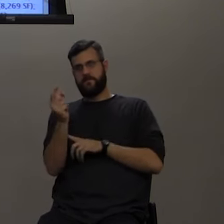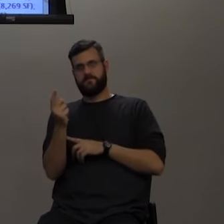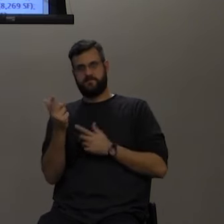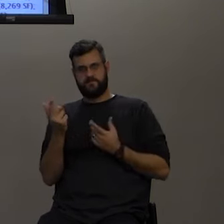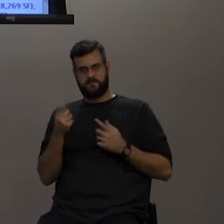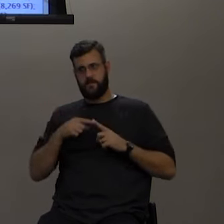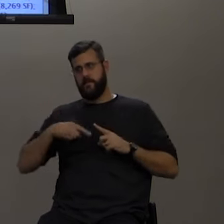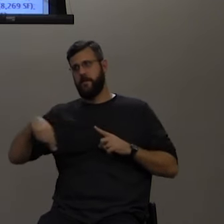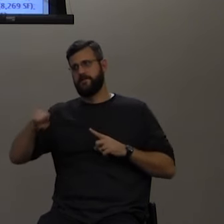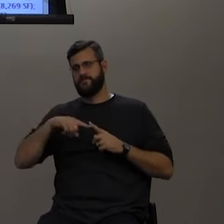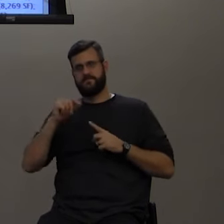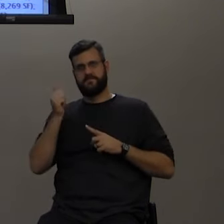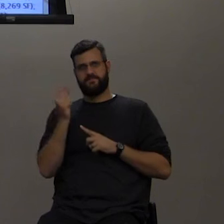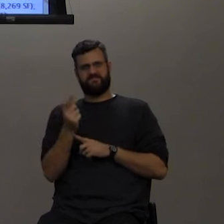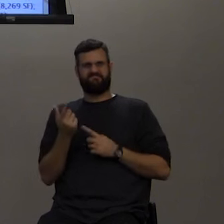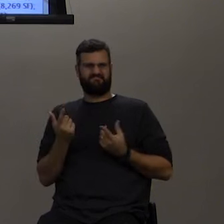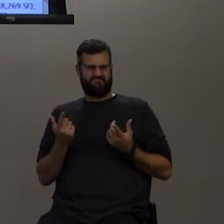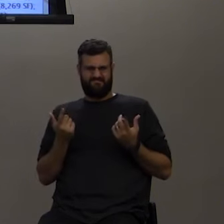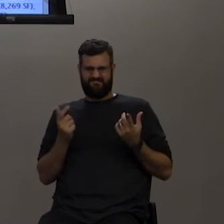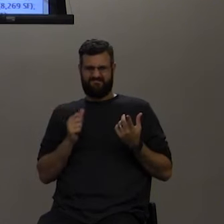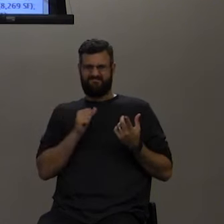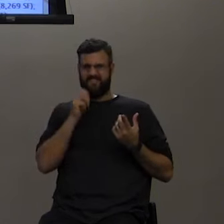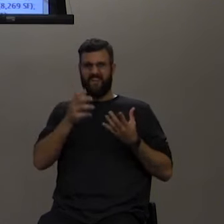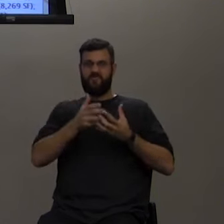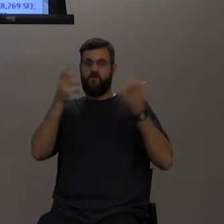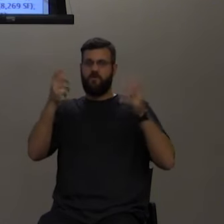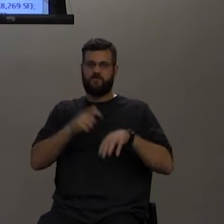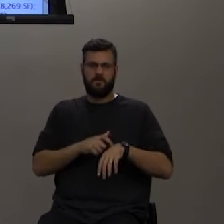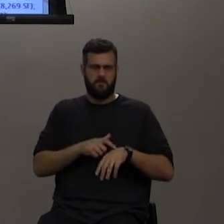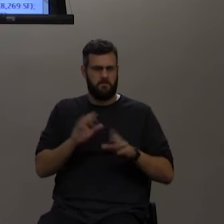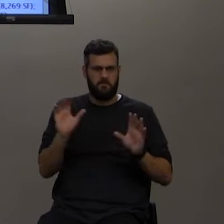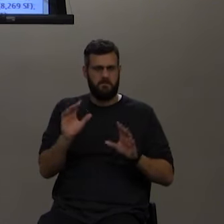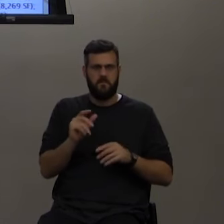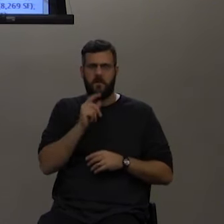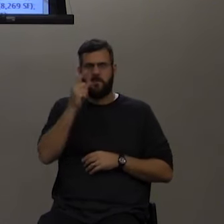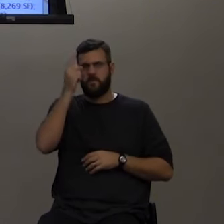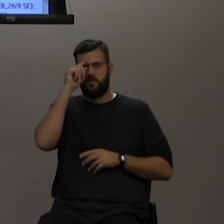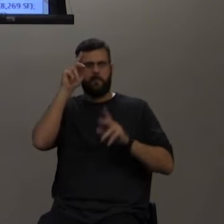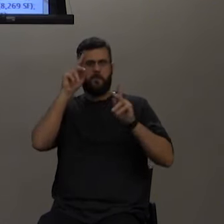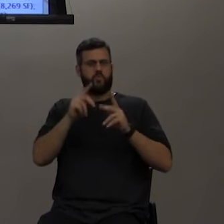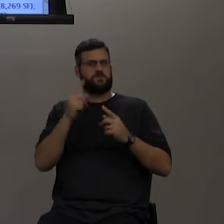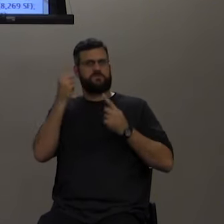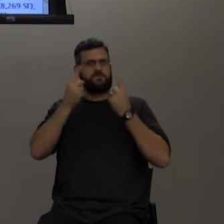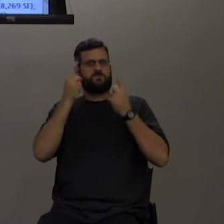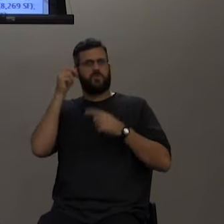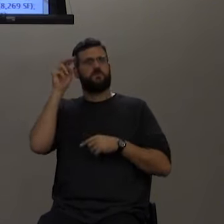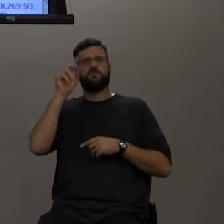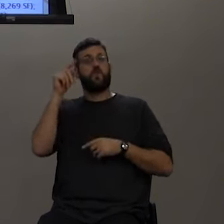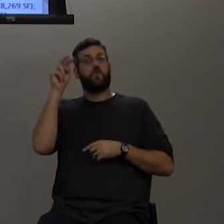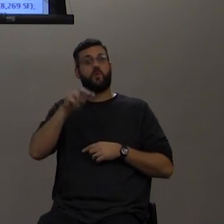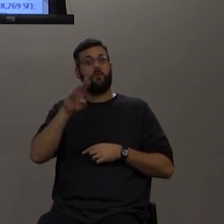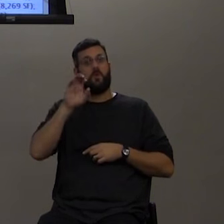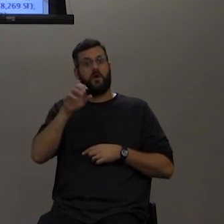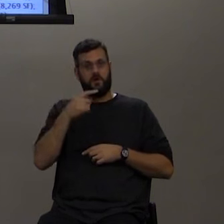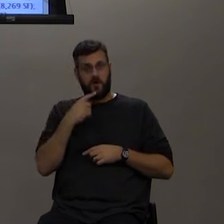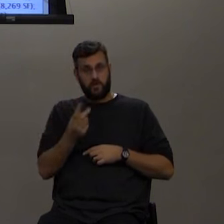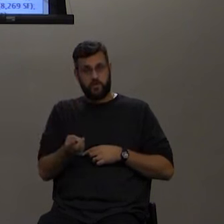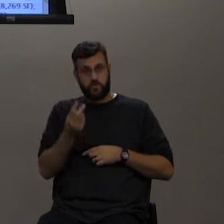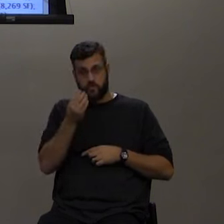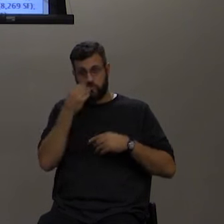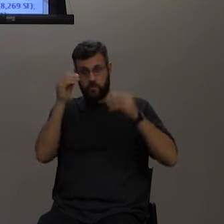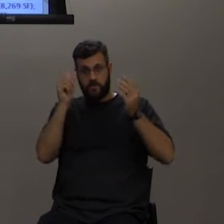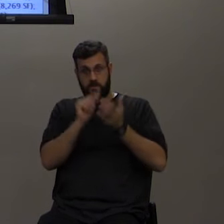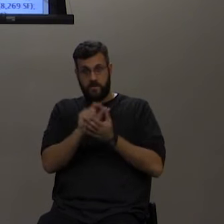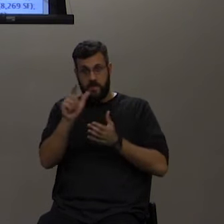minutes back home. But that's still not an insurmountable amount of time. So no, I don't think that someone looks at Boyle County and says, "There's only two